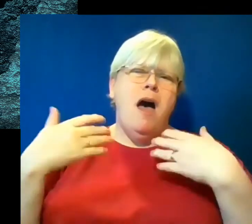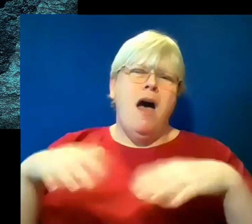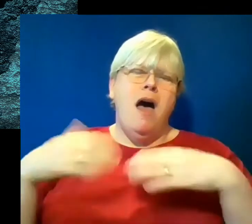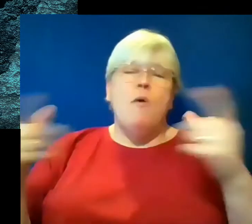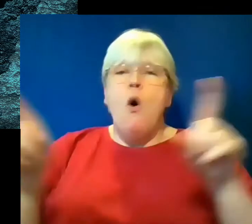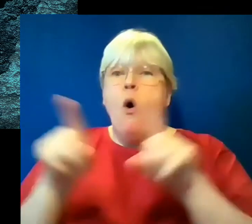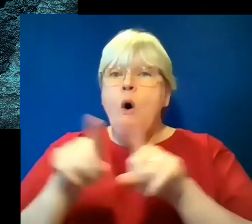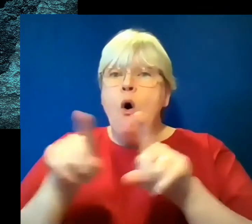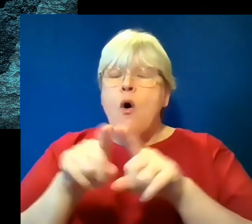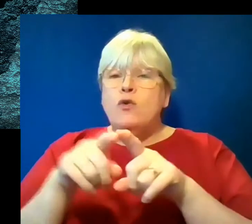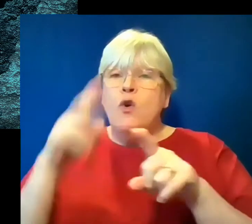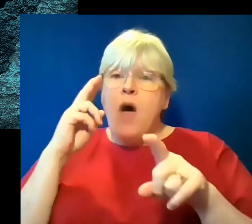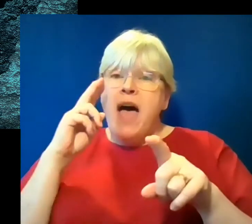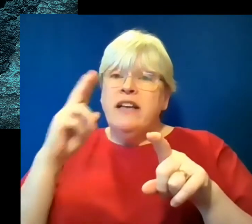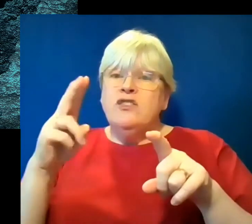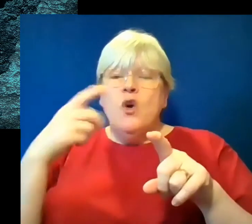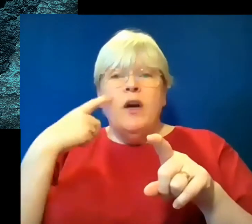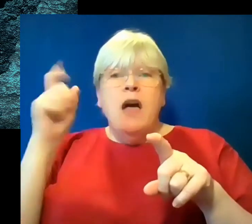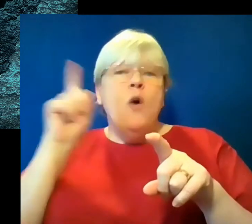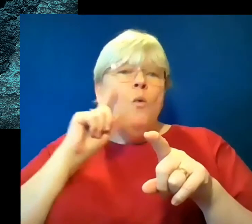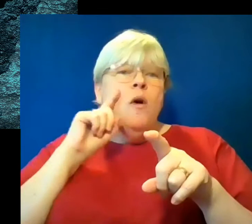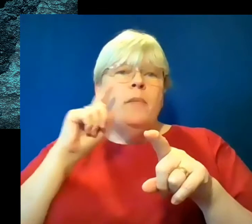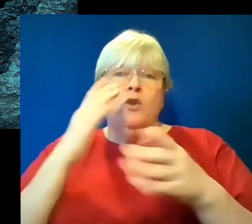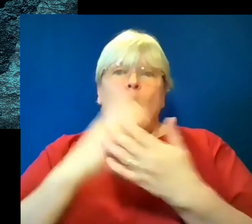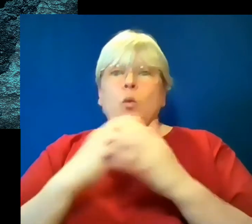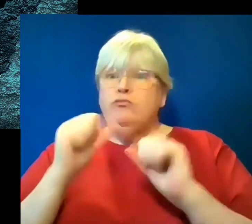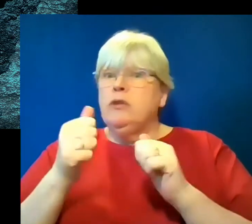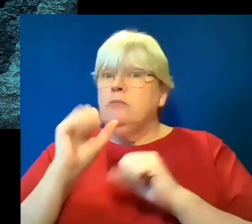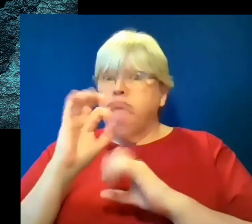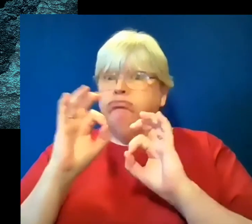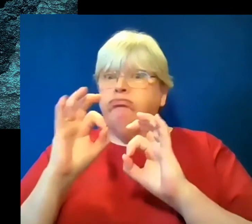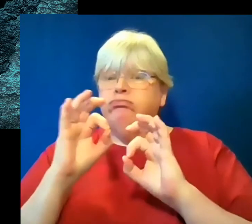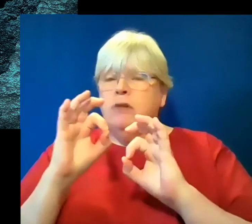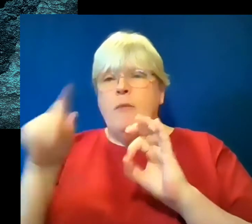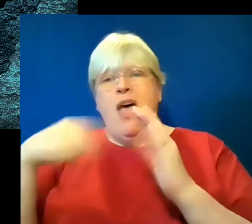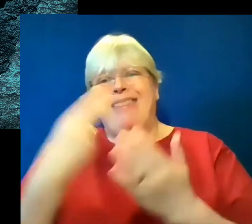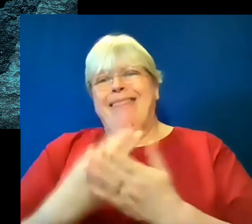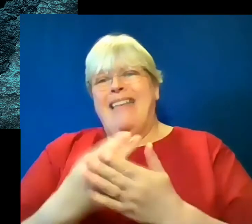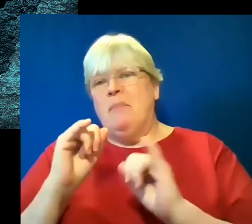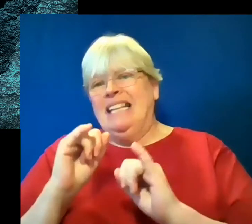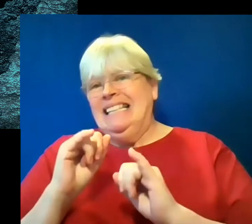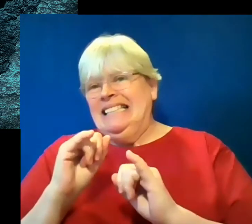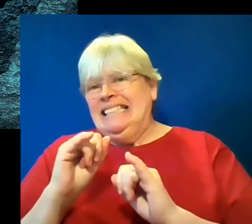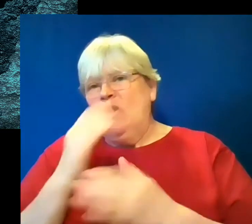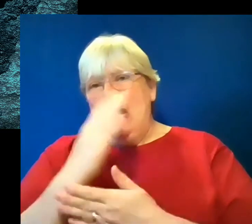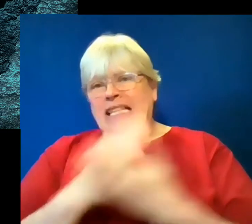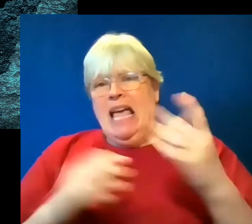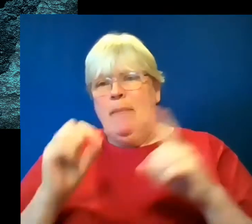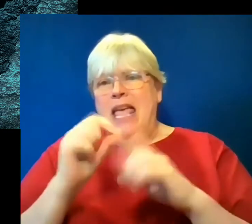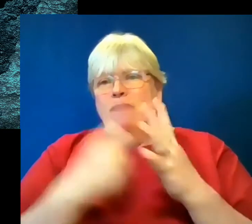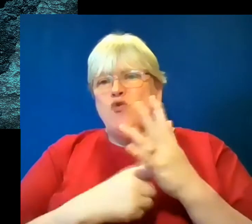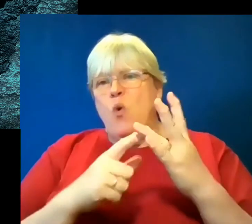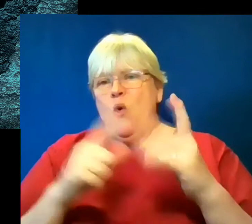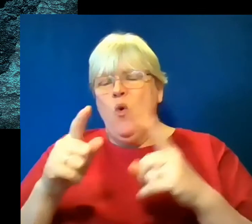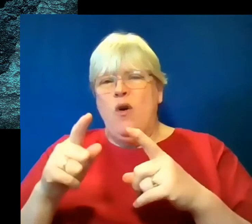also saw a young woman who was really quite good at it, but she landed badly. She was a sort of semi-pro, and she got